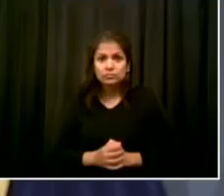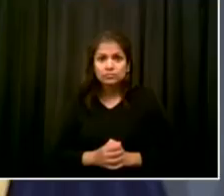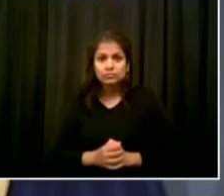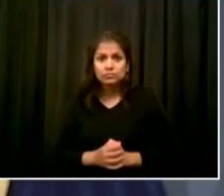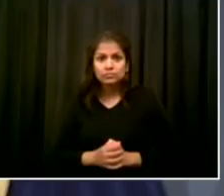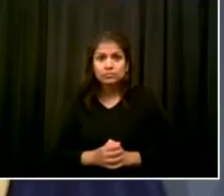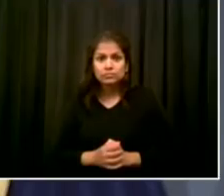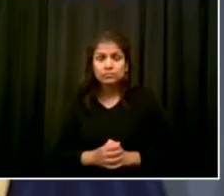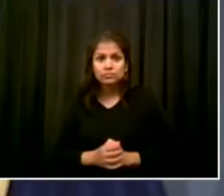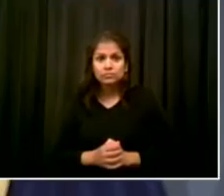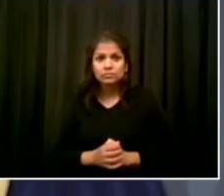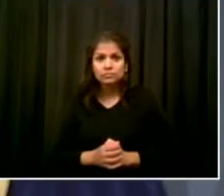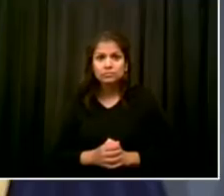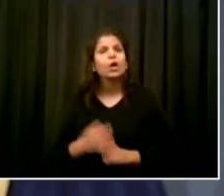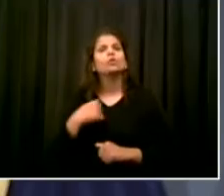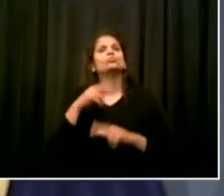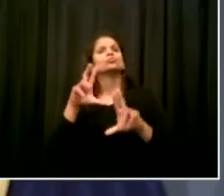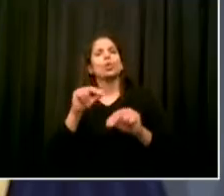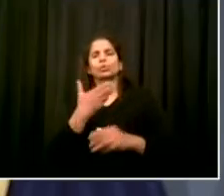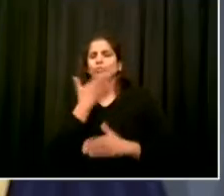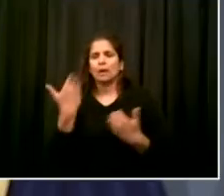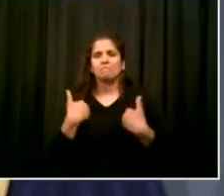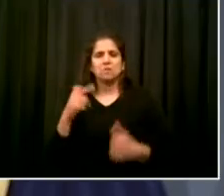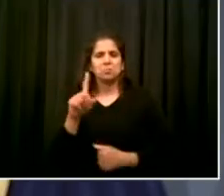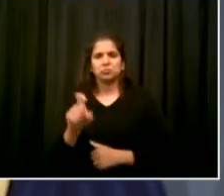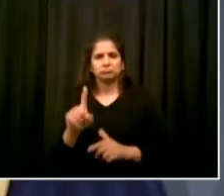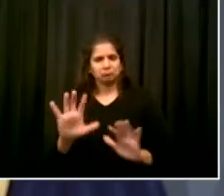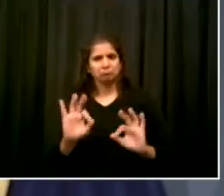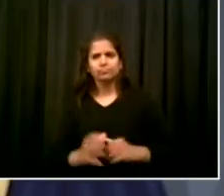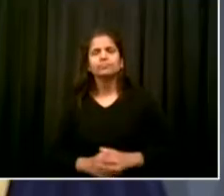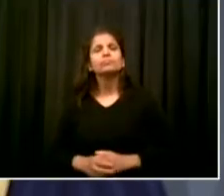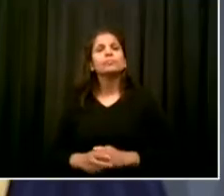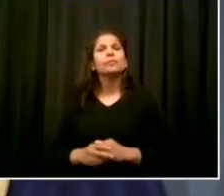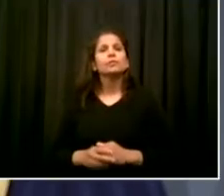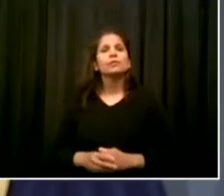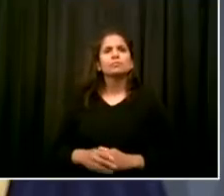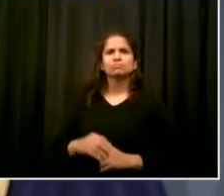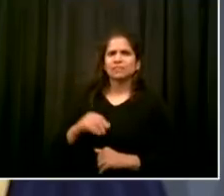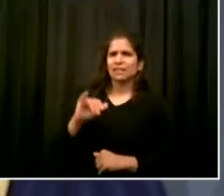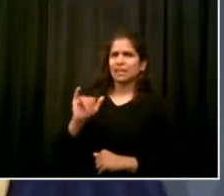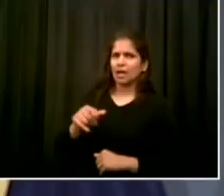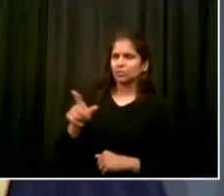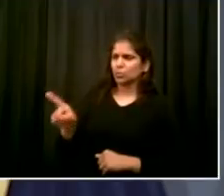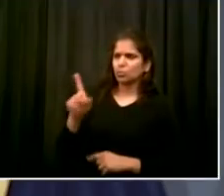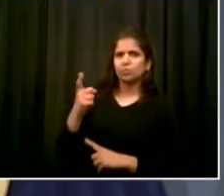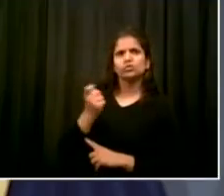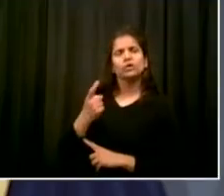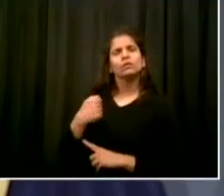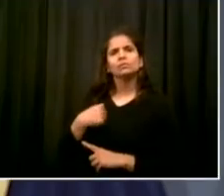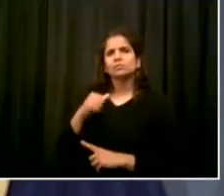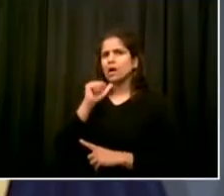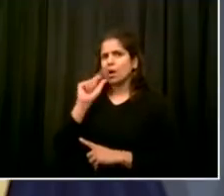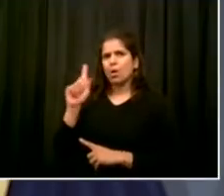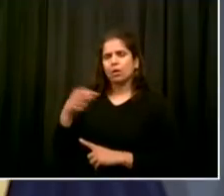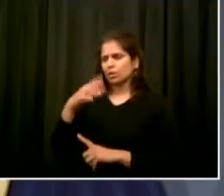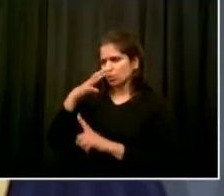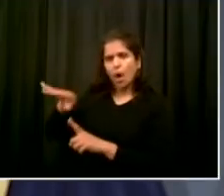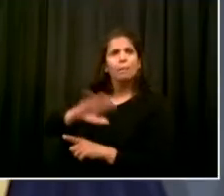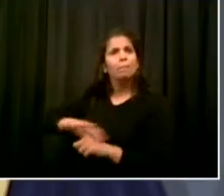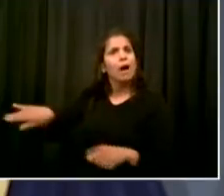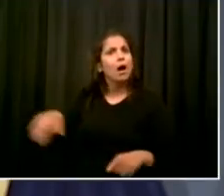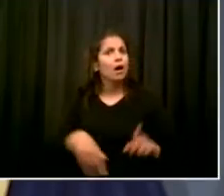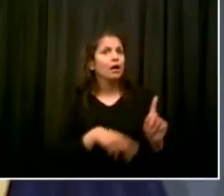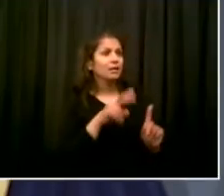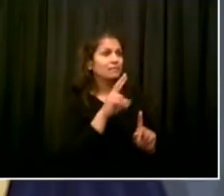No, that's it for me right now. All right, so what we'll do is we'll give you a credit line we'll take one more question and then come back to you as we find